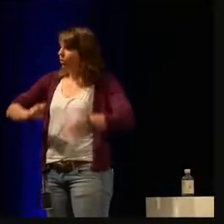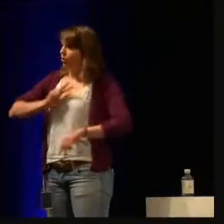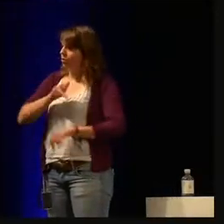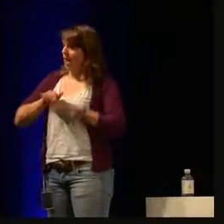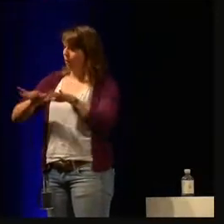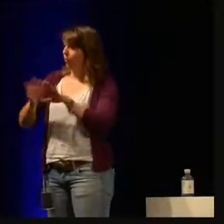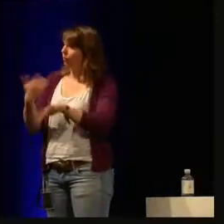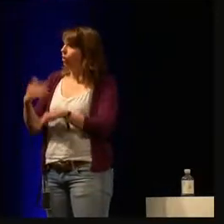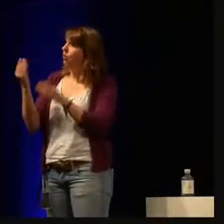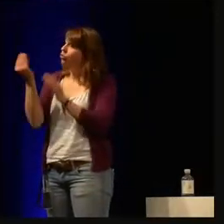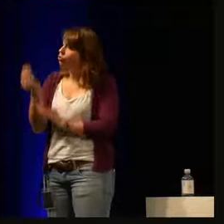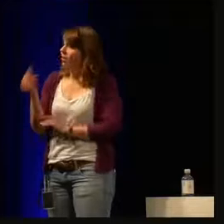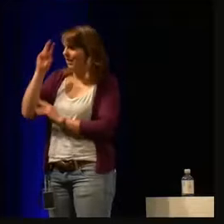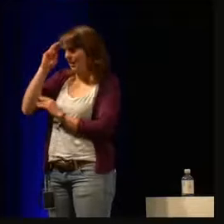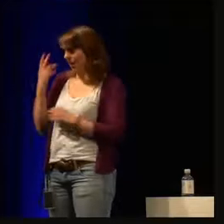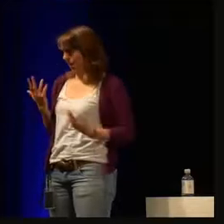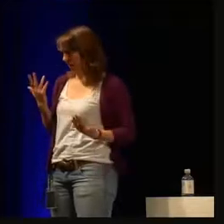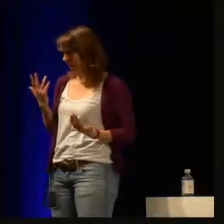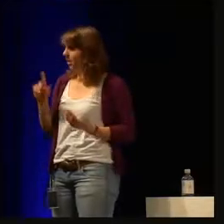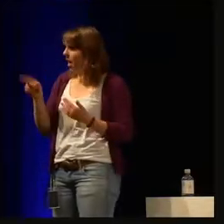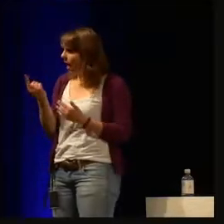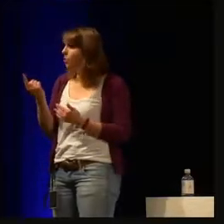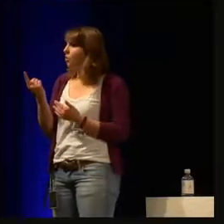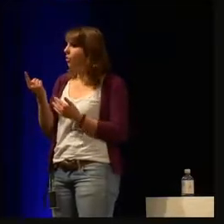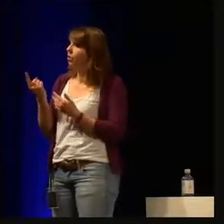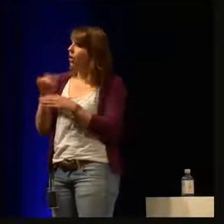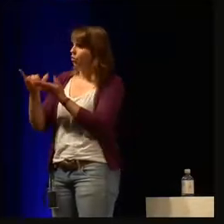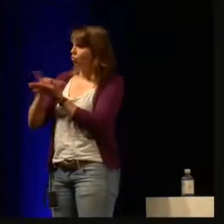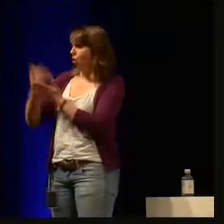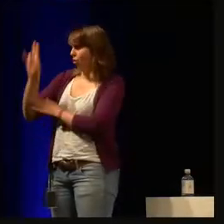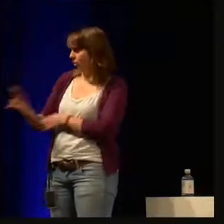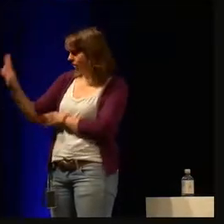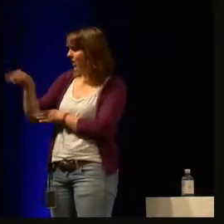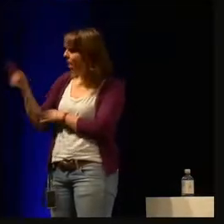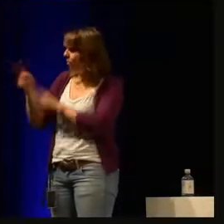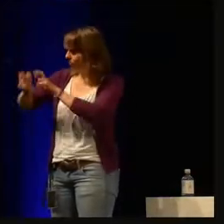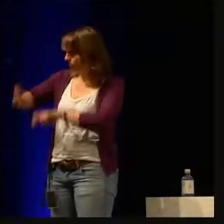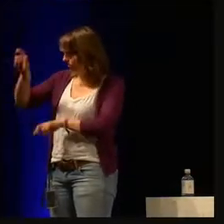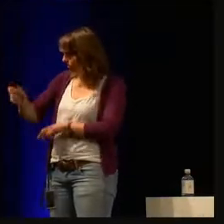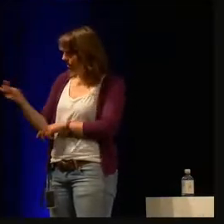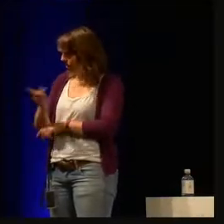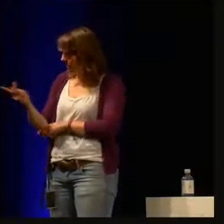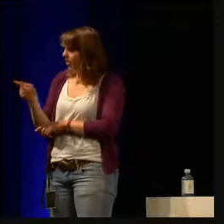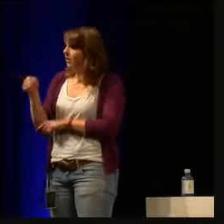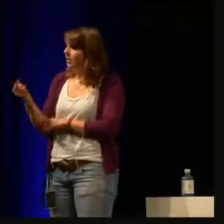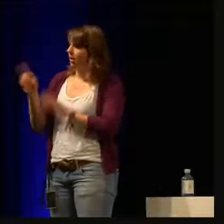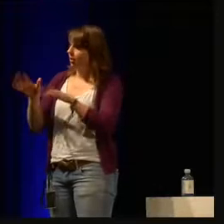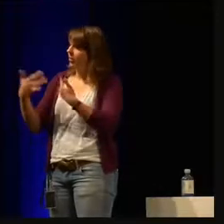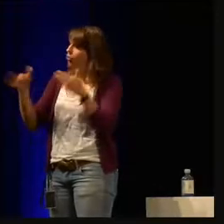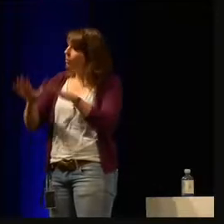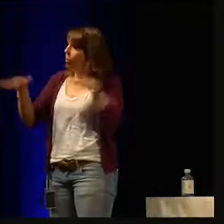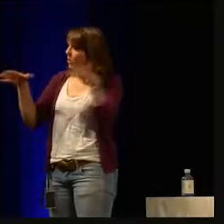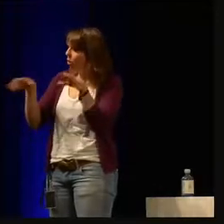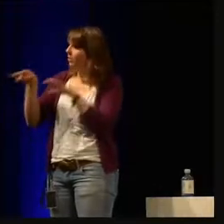She is principal researcher at Microsoft and a professor at NYU in New York. And she